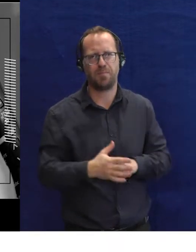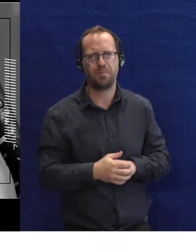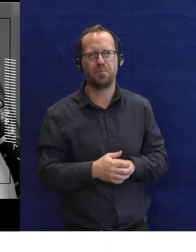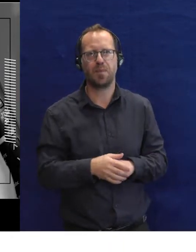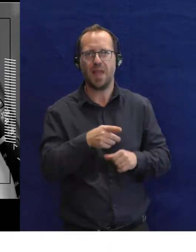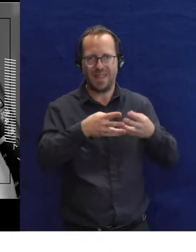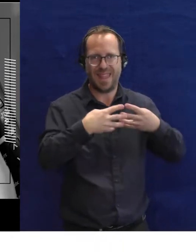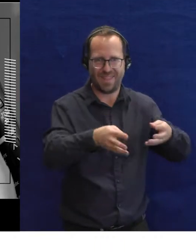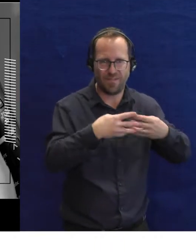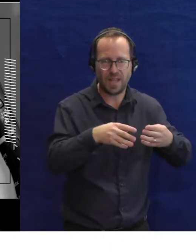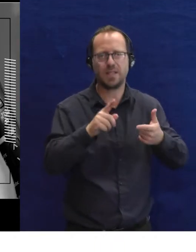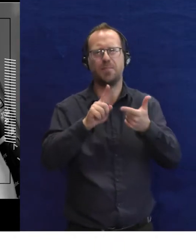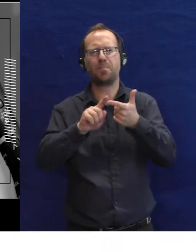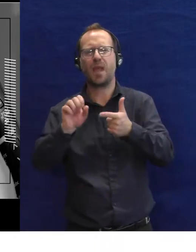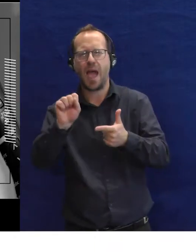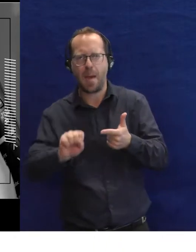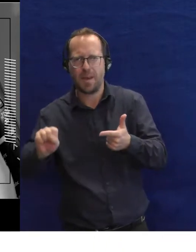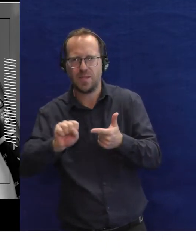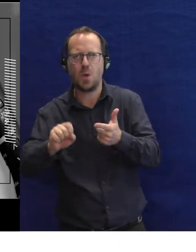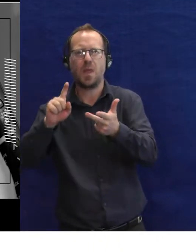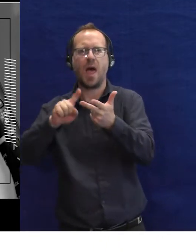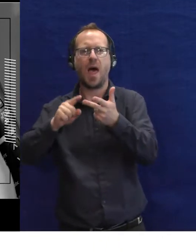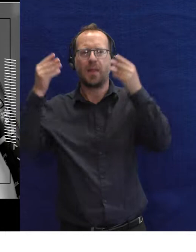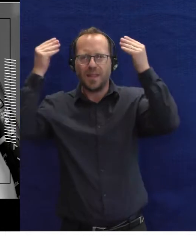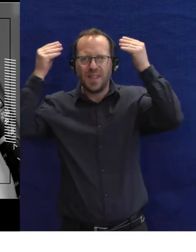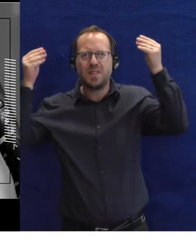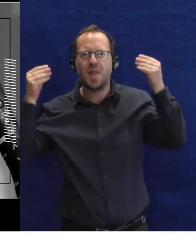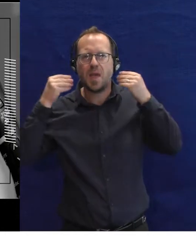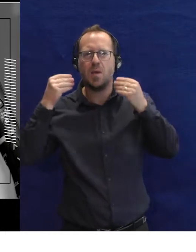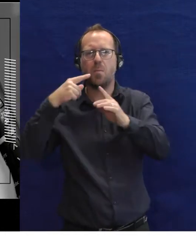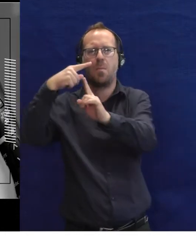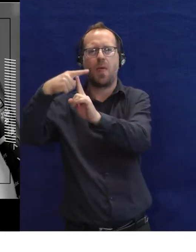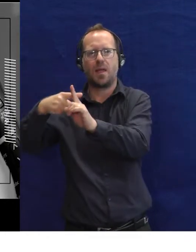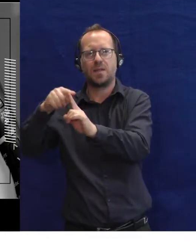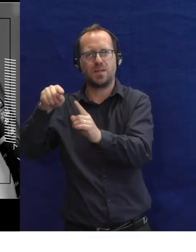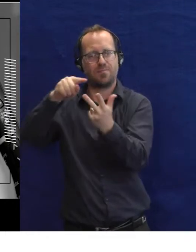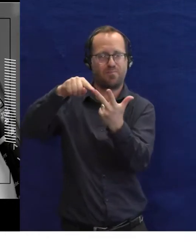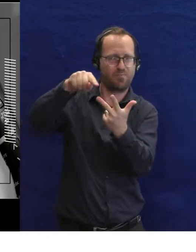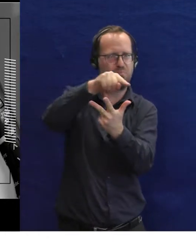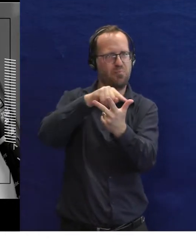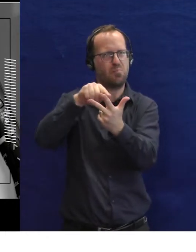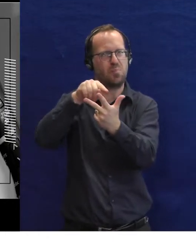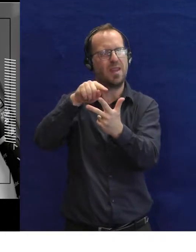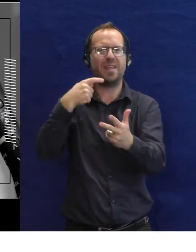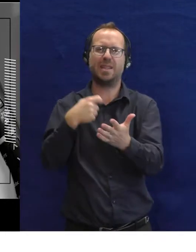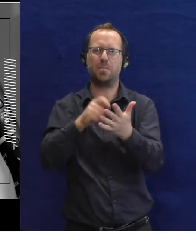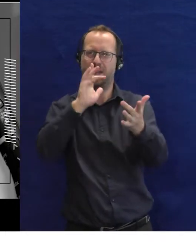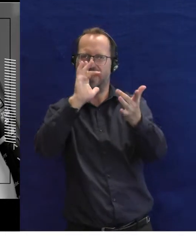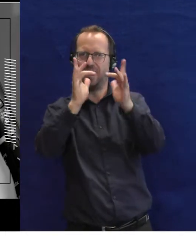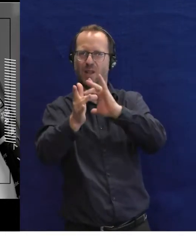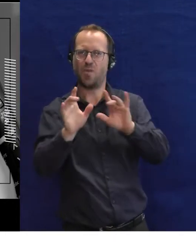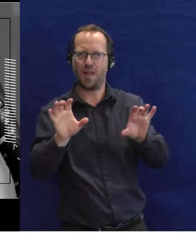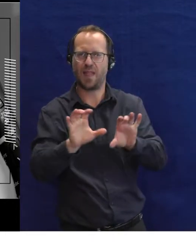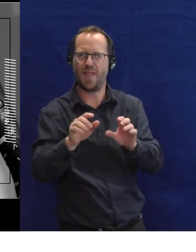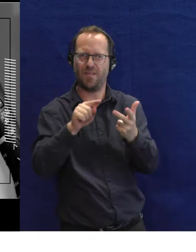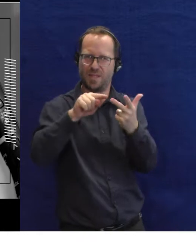very big three players like Netflix, like Amazon, like Disney Plus. And of course for them accessibility is something what